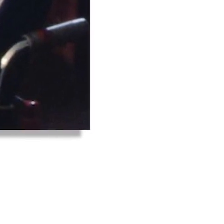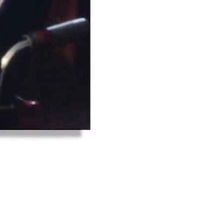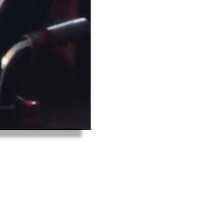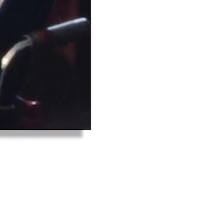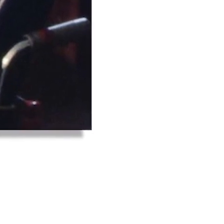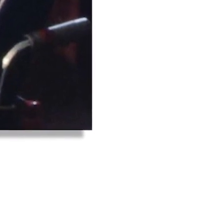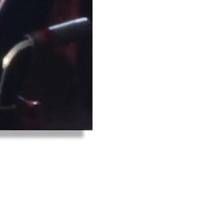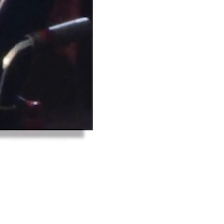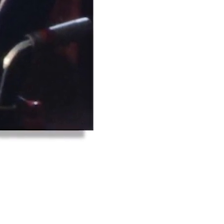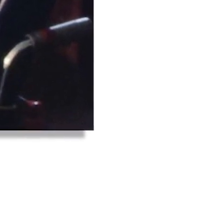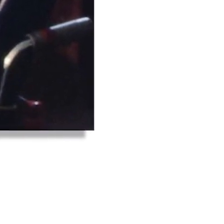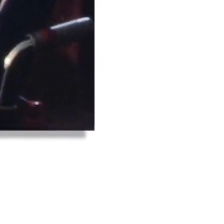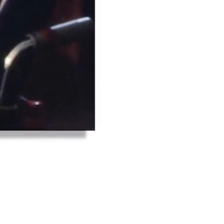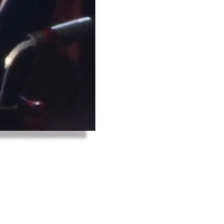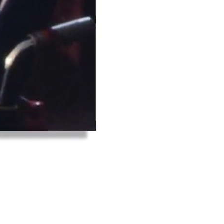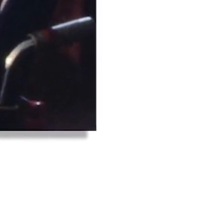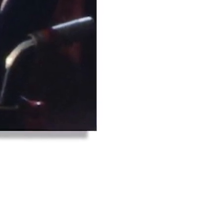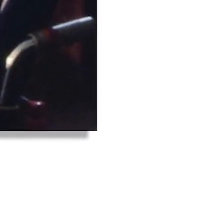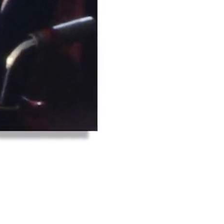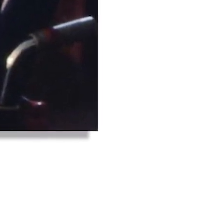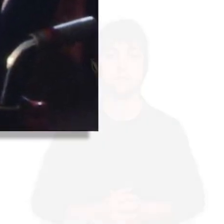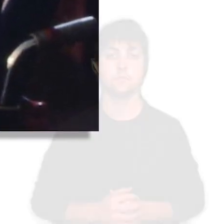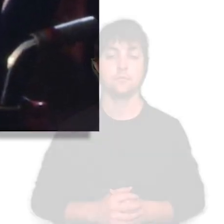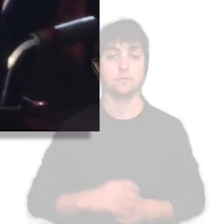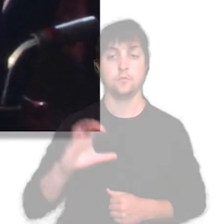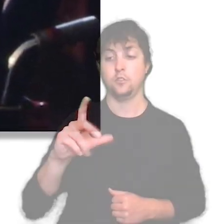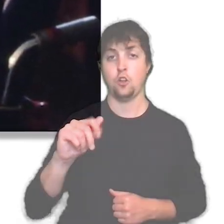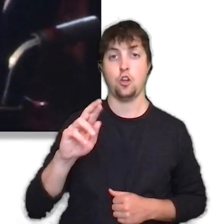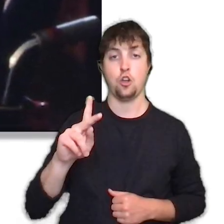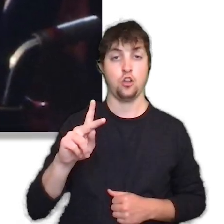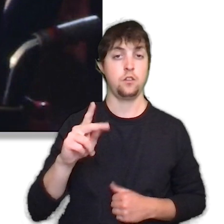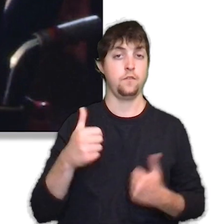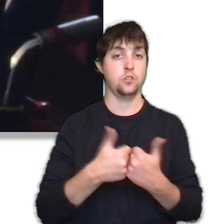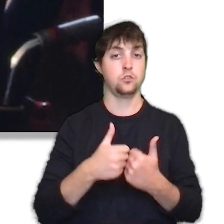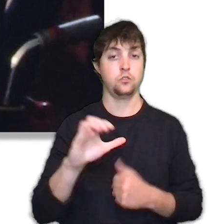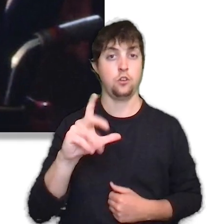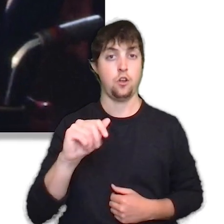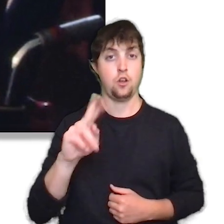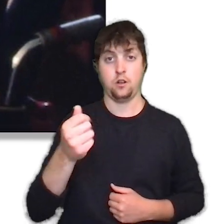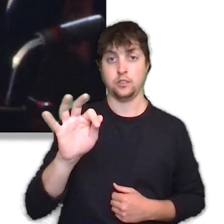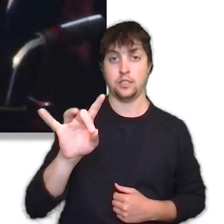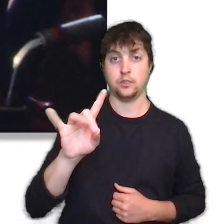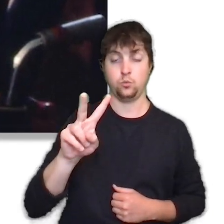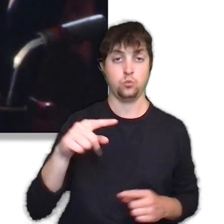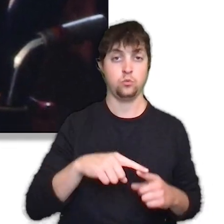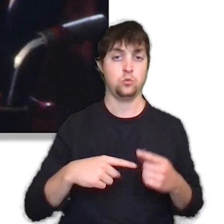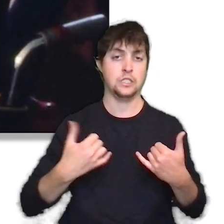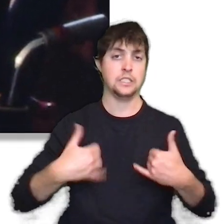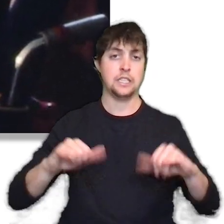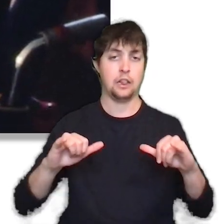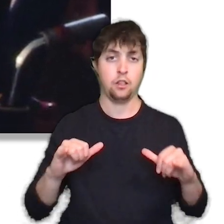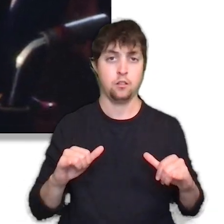camera, sitting in a wheelchair. Clark vs. Clark 1982 is still considered one of the most